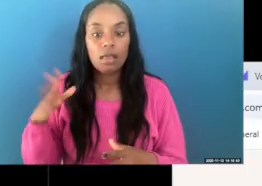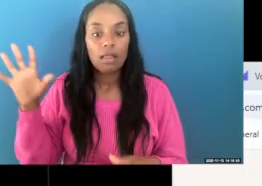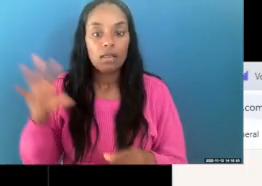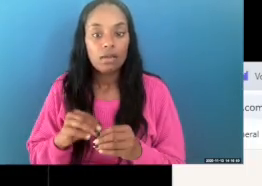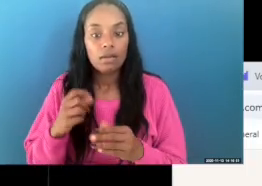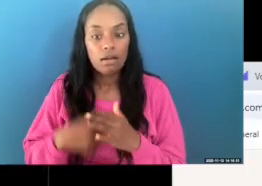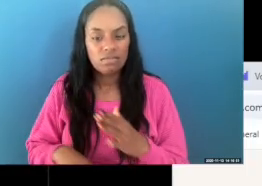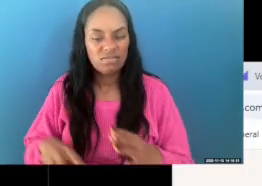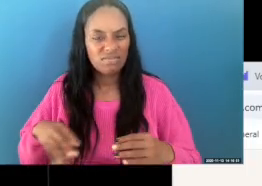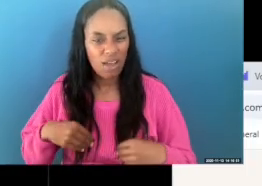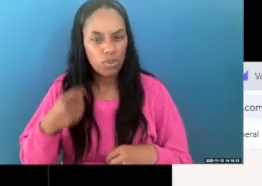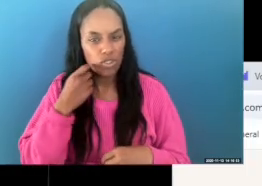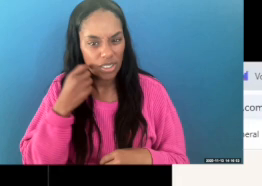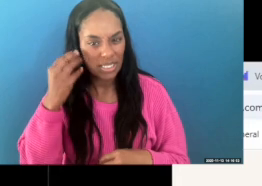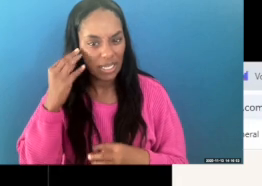different take there.